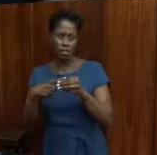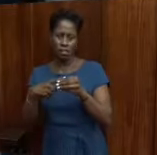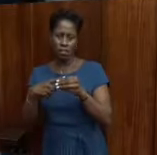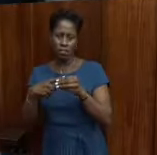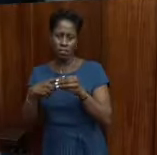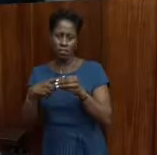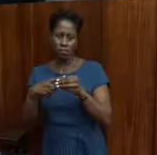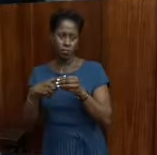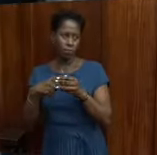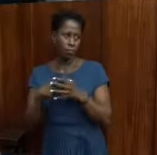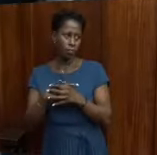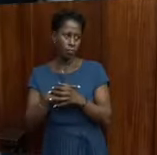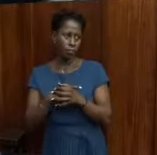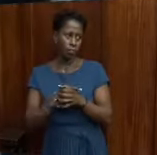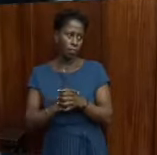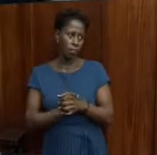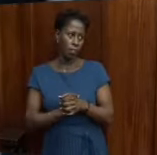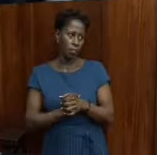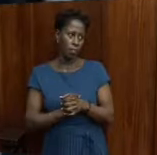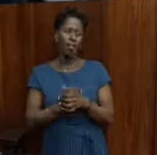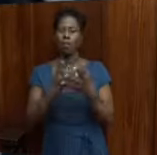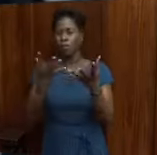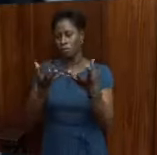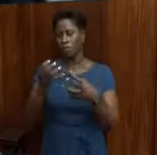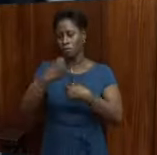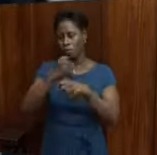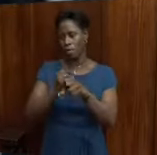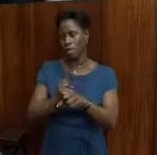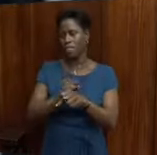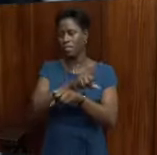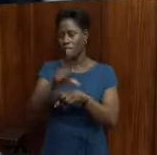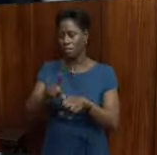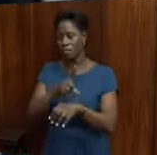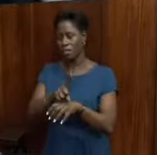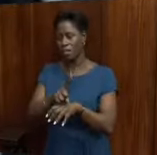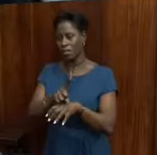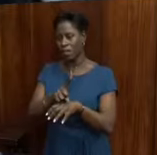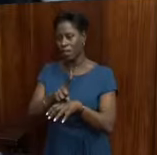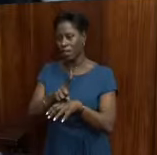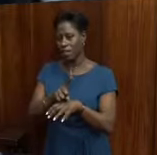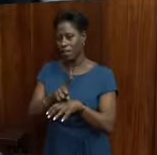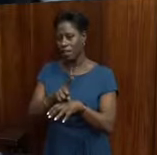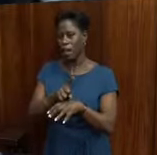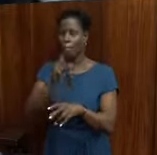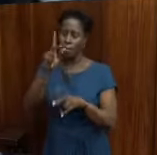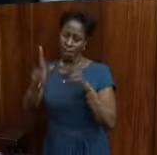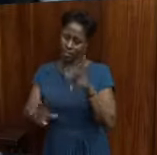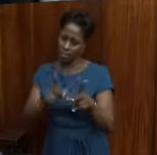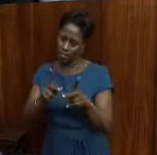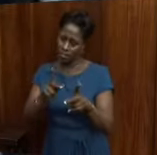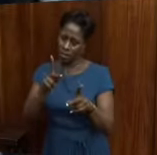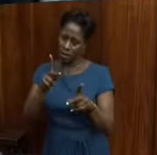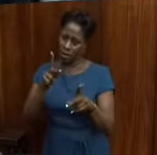private sector will follow to make St. Lucia a desirable and sought-after place to work, recreate, and